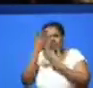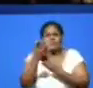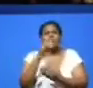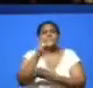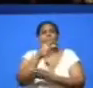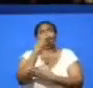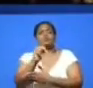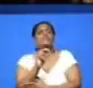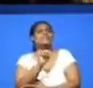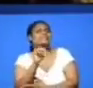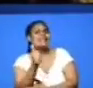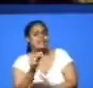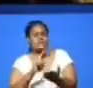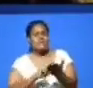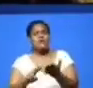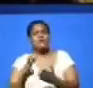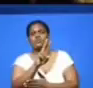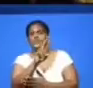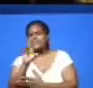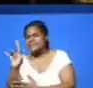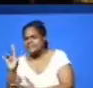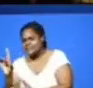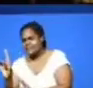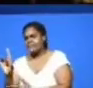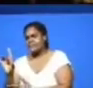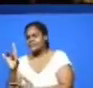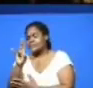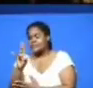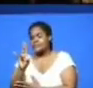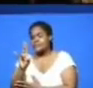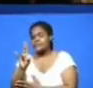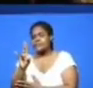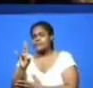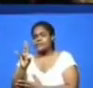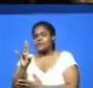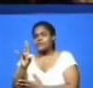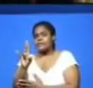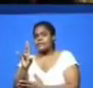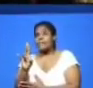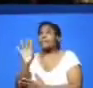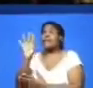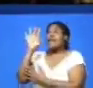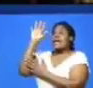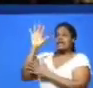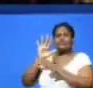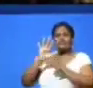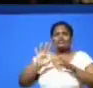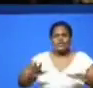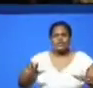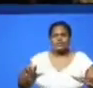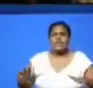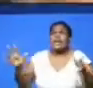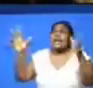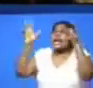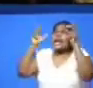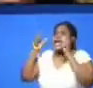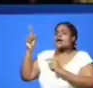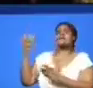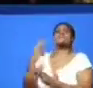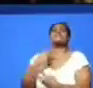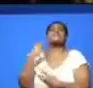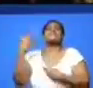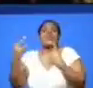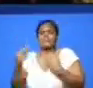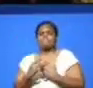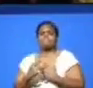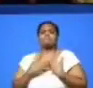John 10 and verse 27, my sheep hears my voice, and I know